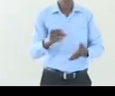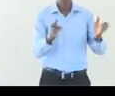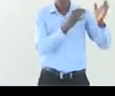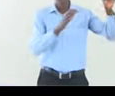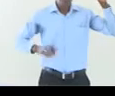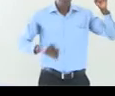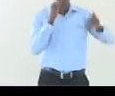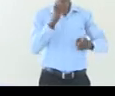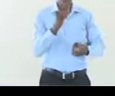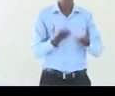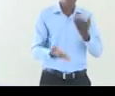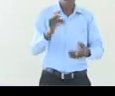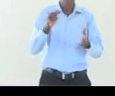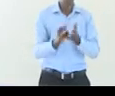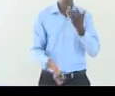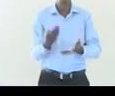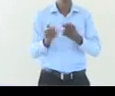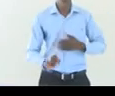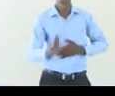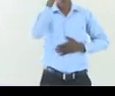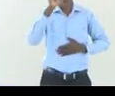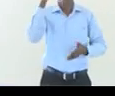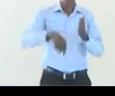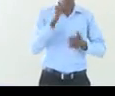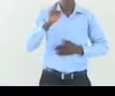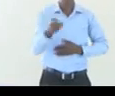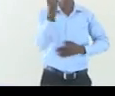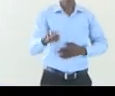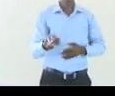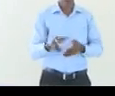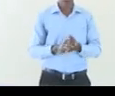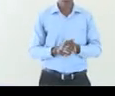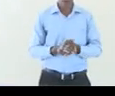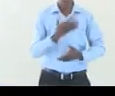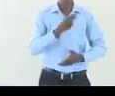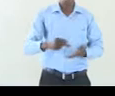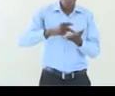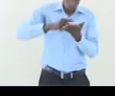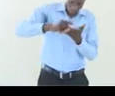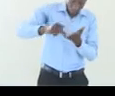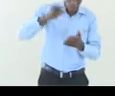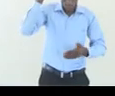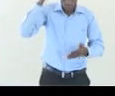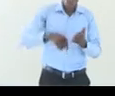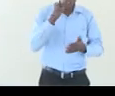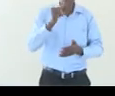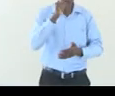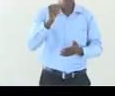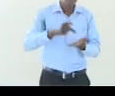The gospel is the most potent agent of transformation. The problem I have, and I have written a lot about